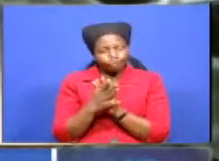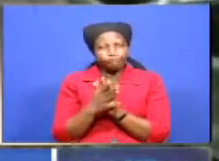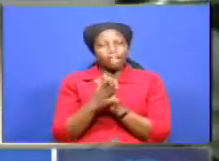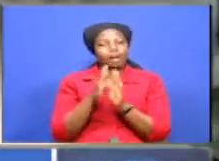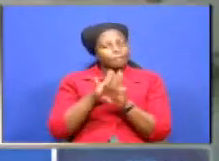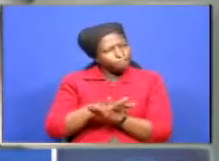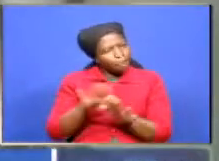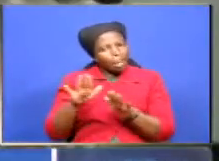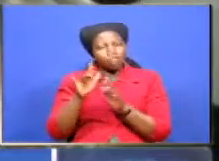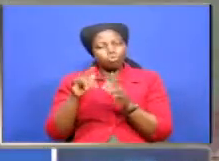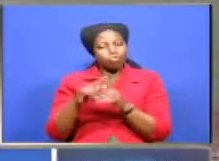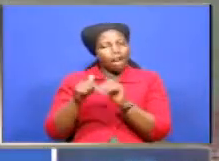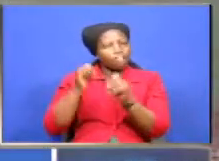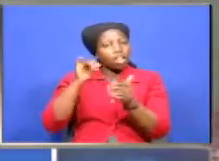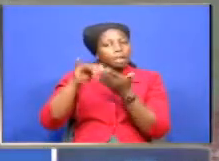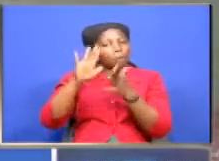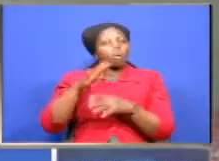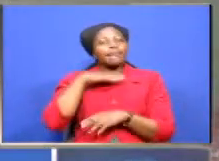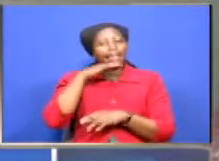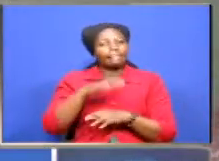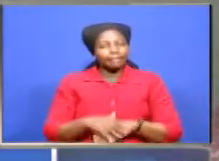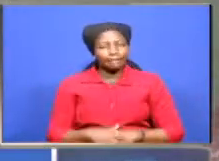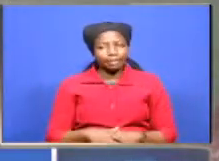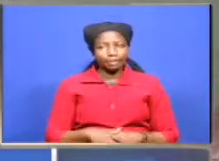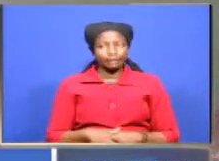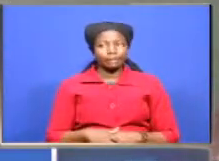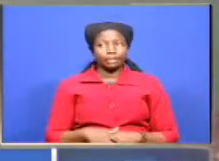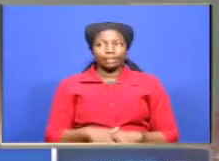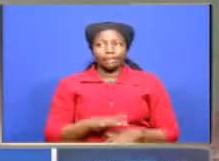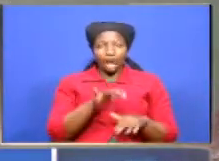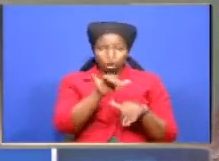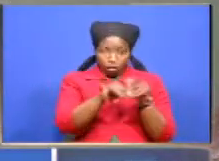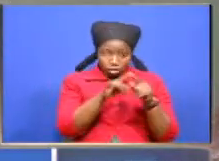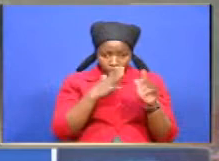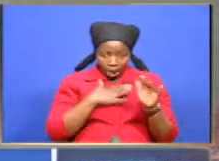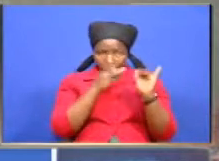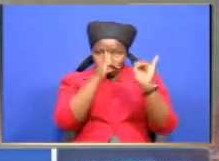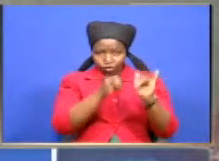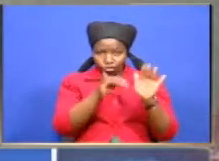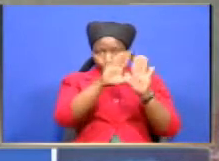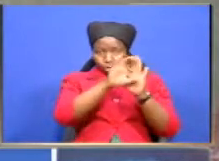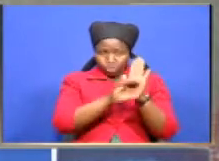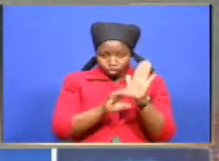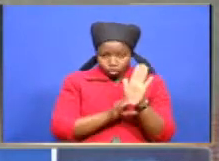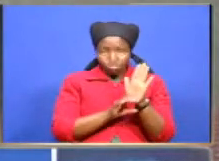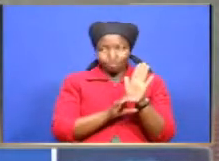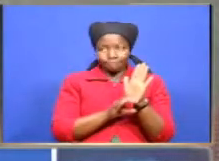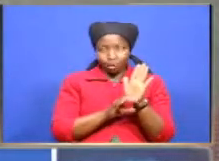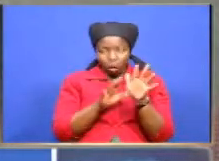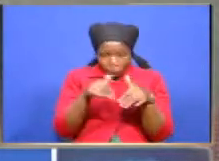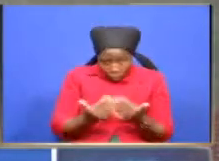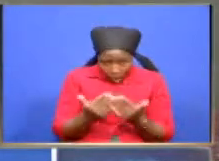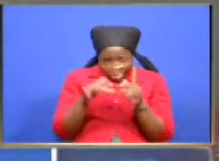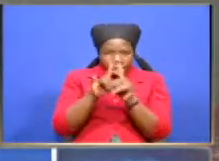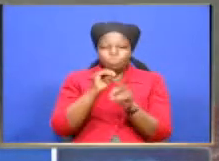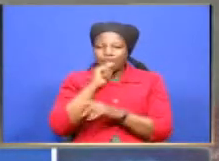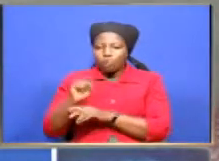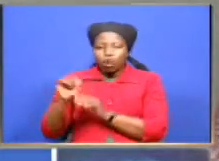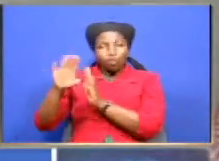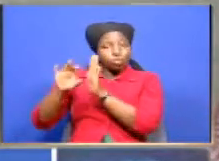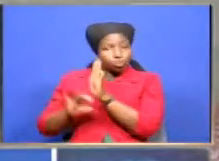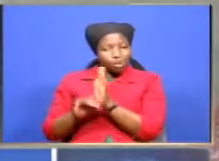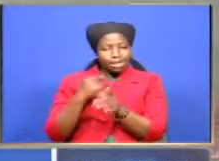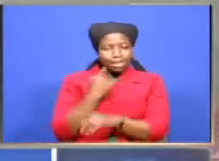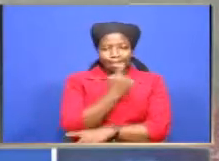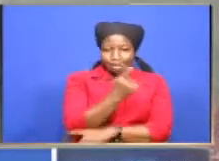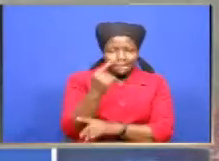avoid a further loss of lives. Kulingana na katiba yetu impia, ama hata ya zamani, kila moja